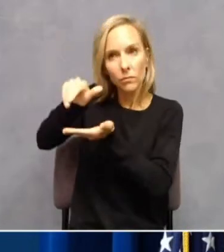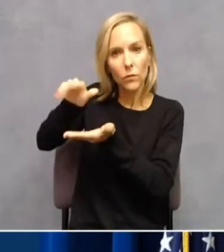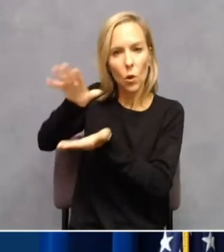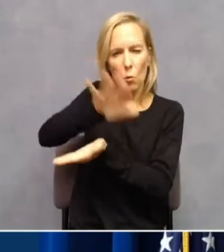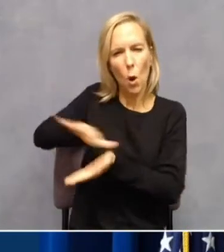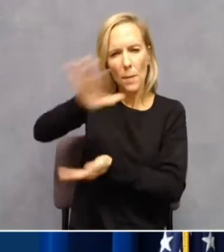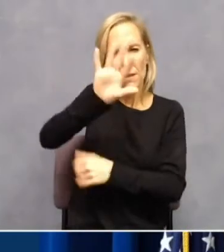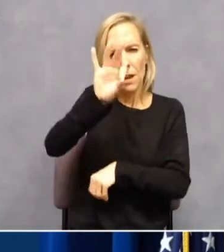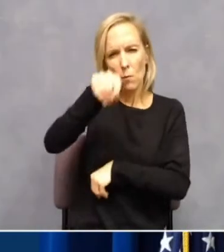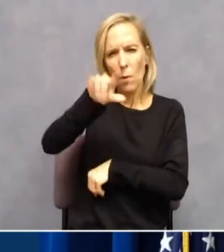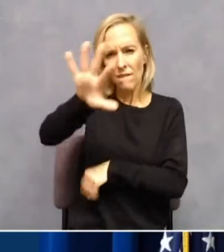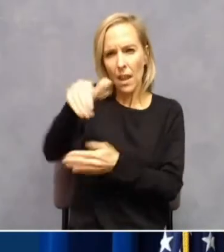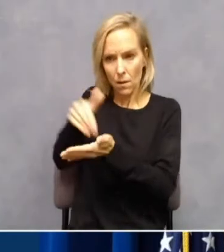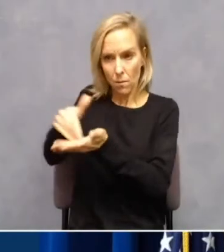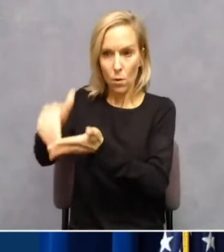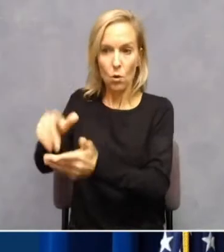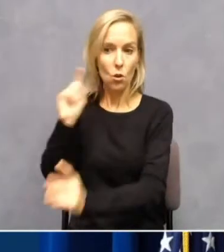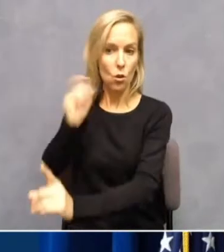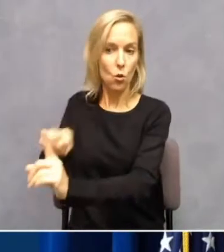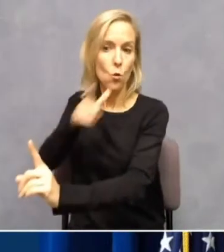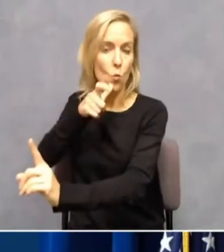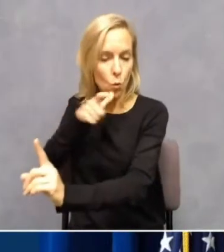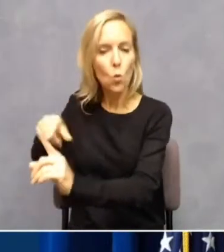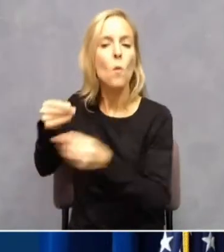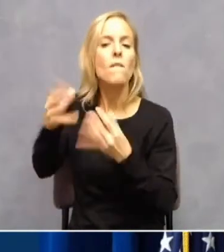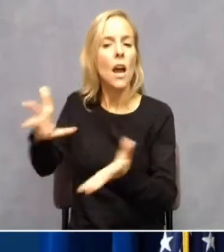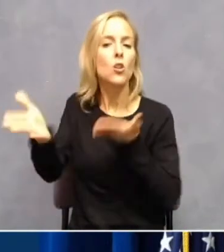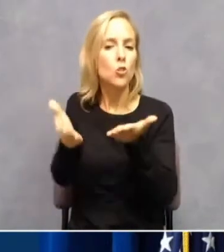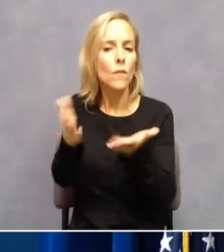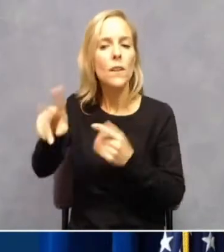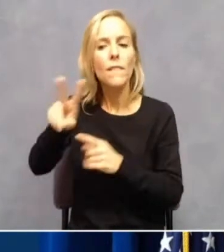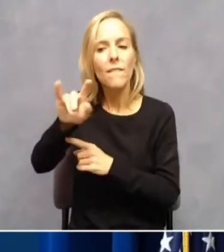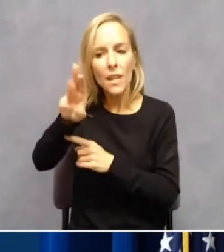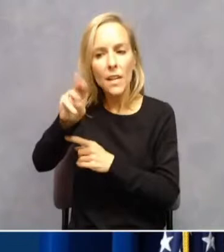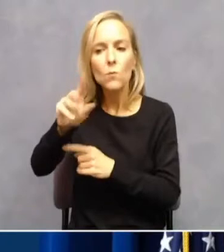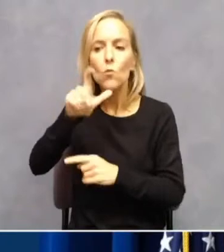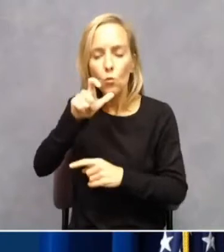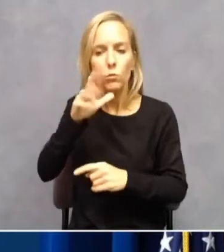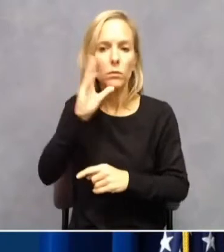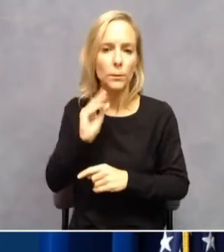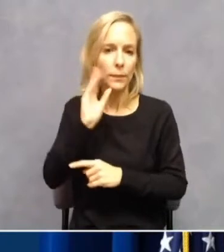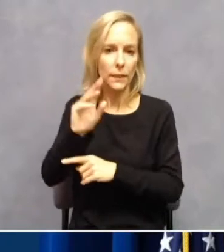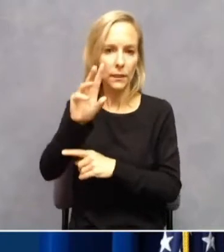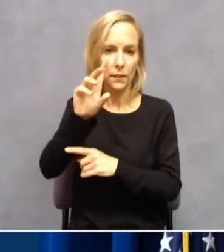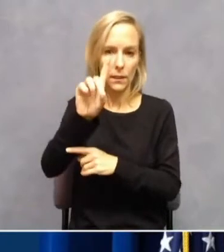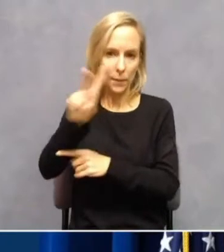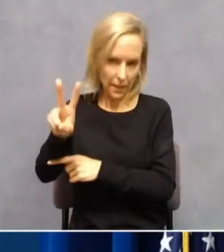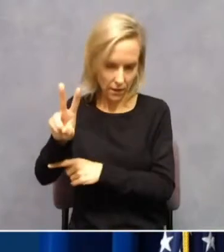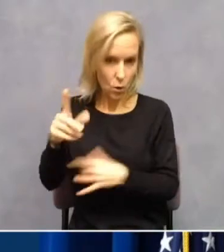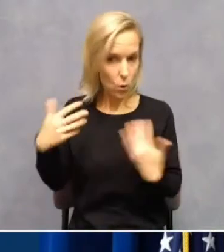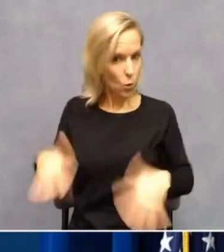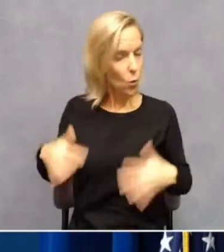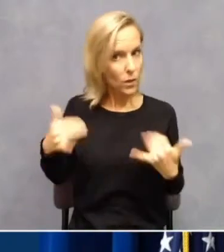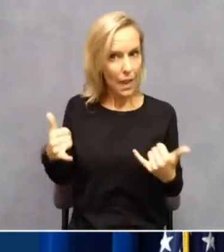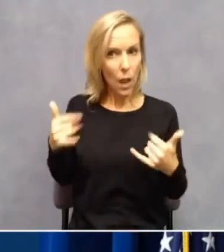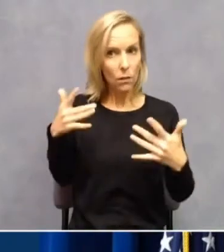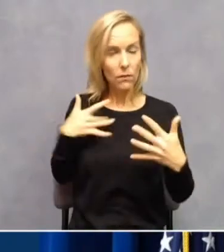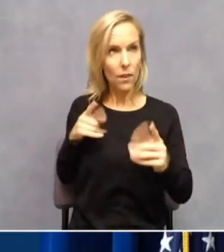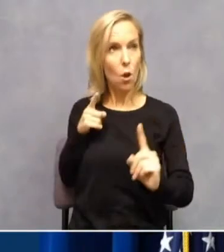$9.5 million will go towards providing services to victims of domestic violence. This will bring us one step closer